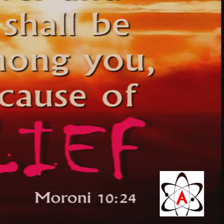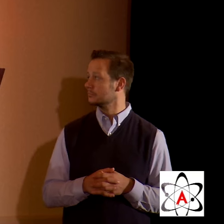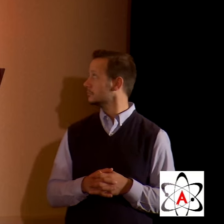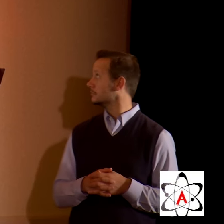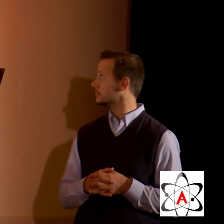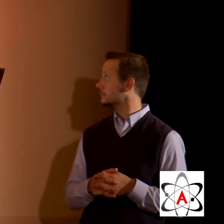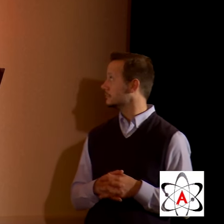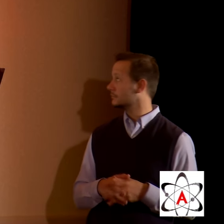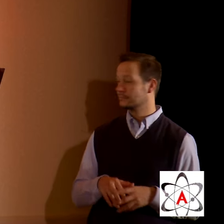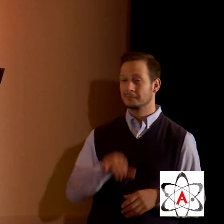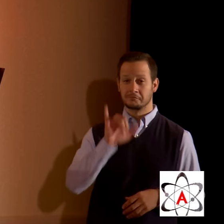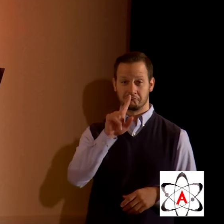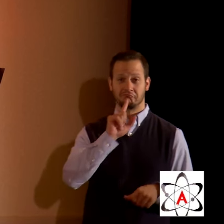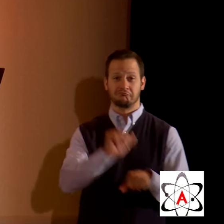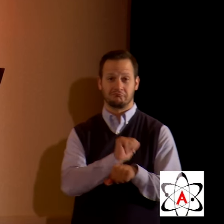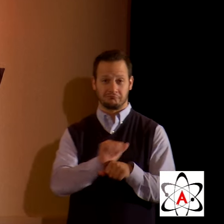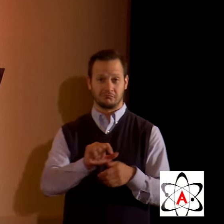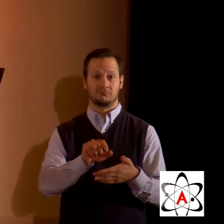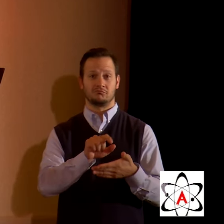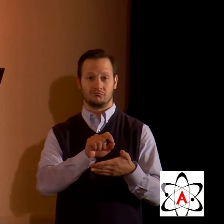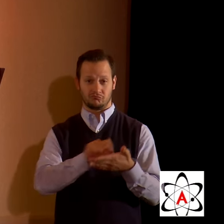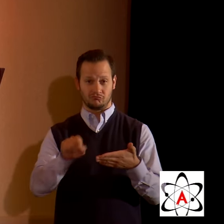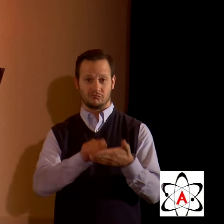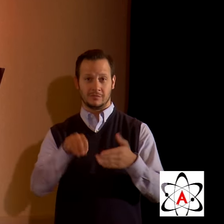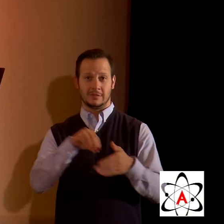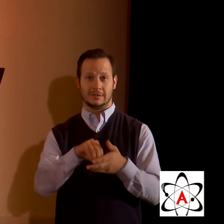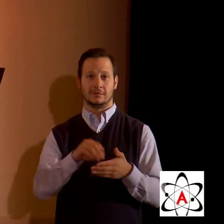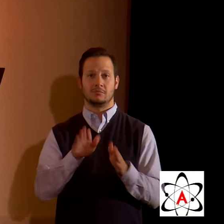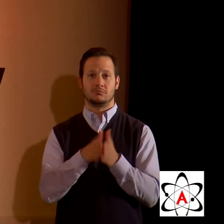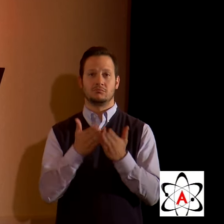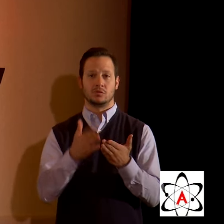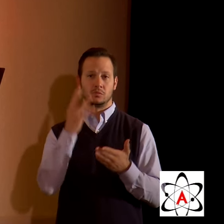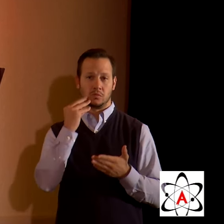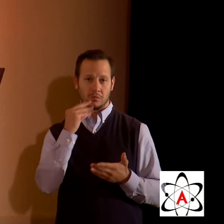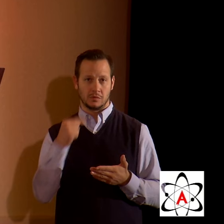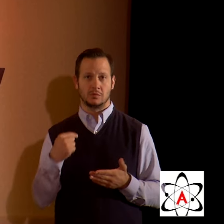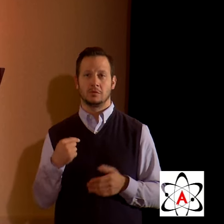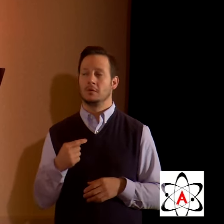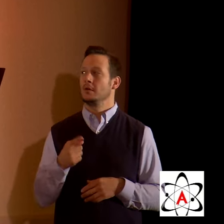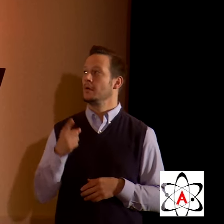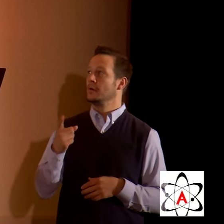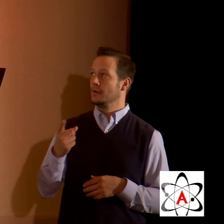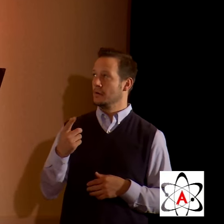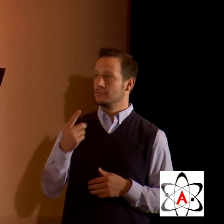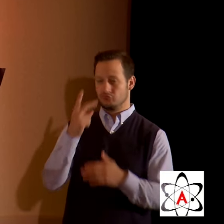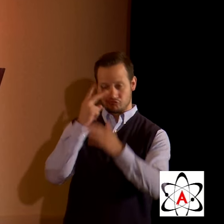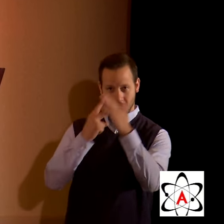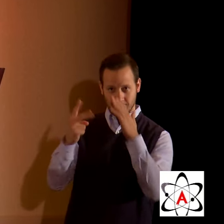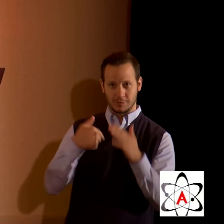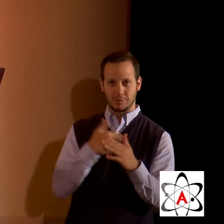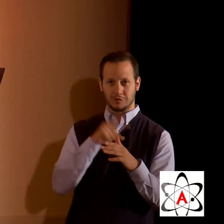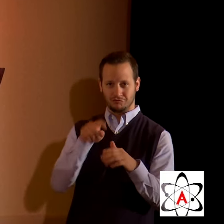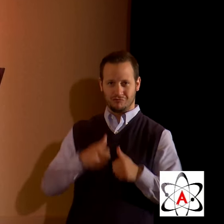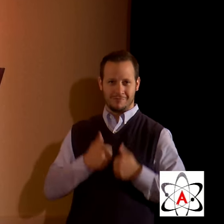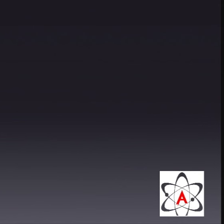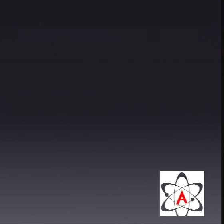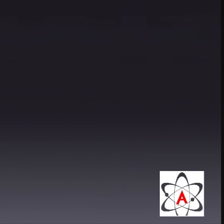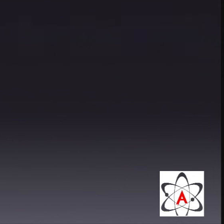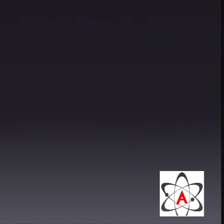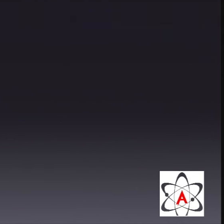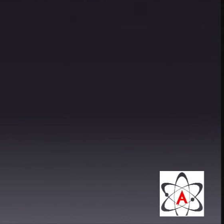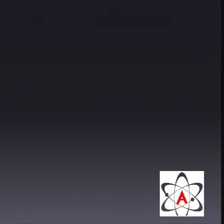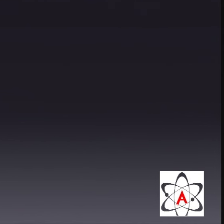That's really in there, Moroni 10:24, prophecy to live by. Now here's another brief Sunday morning